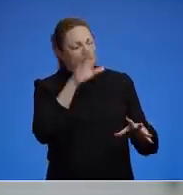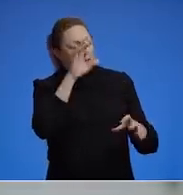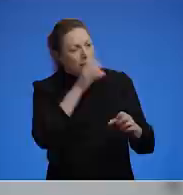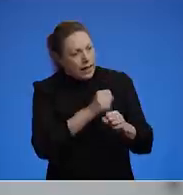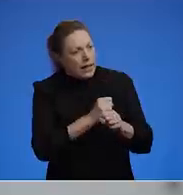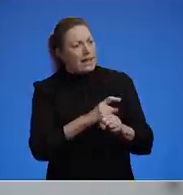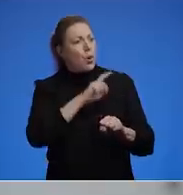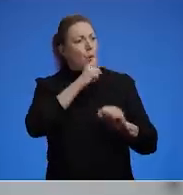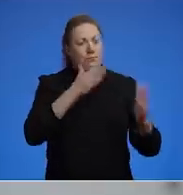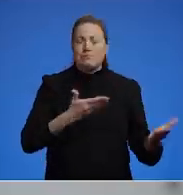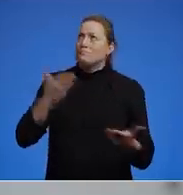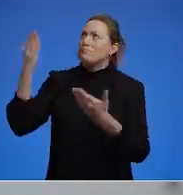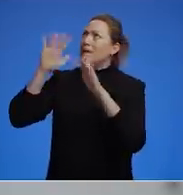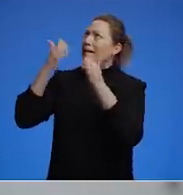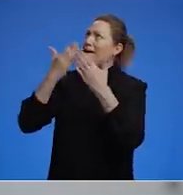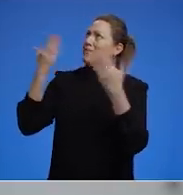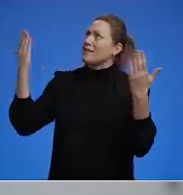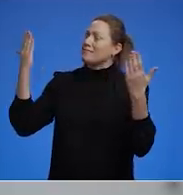be rewarded for their endurance.